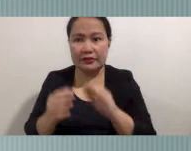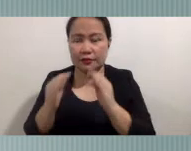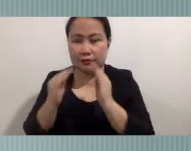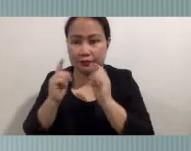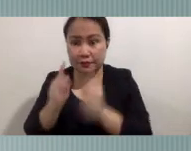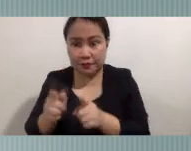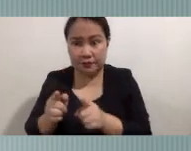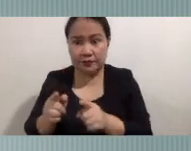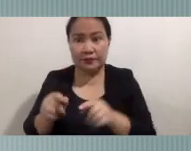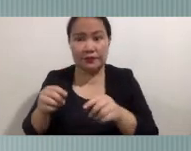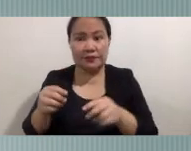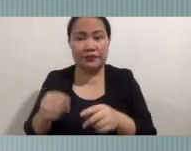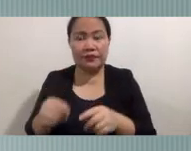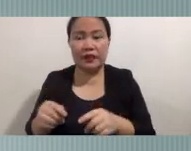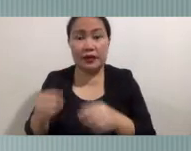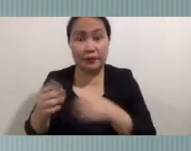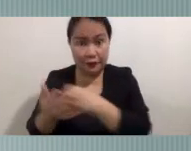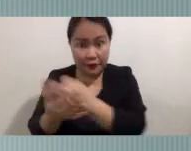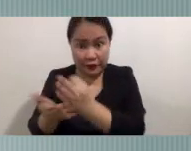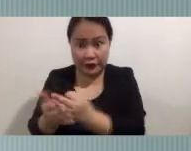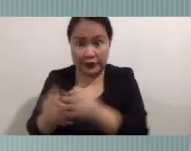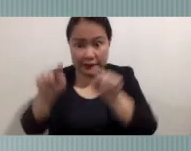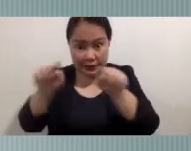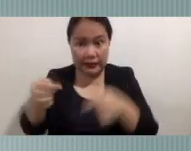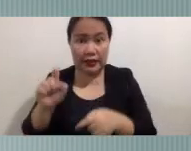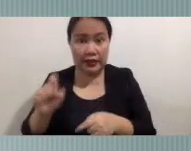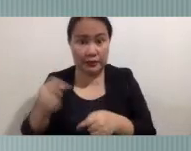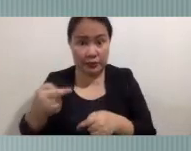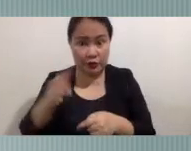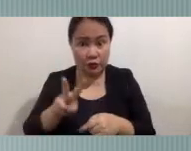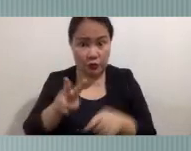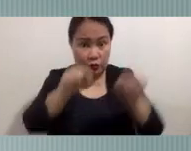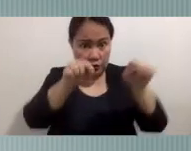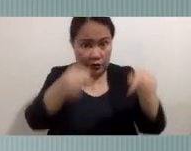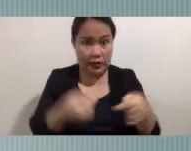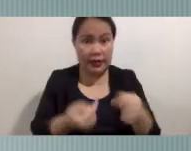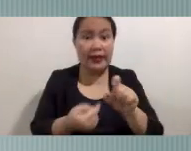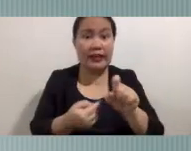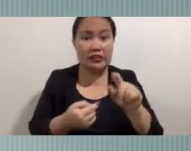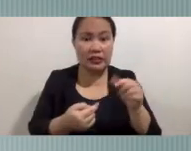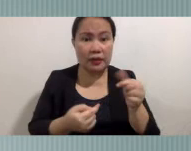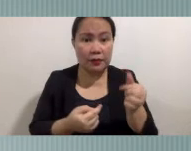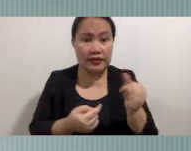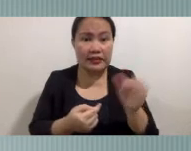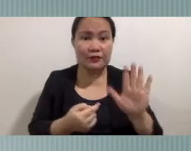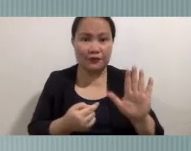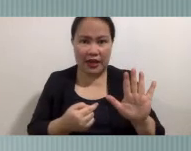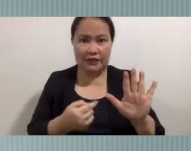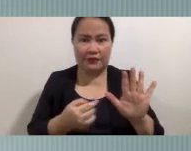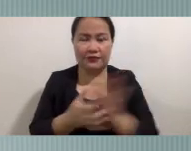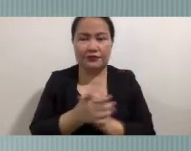3x minus 10 is equal to x minus 2 and x plus 5.